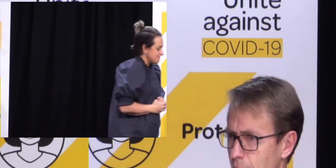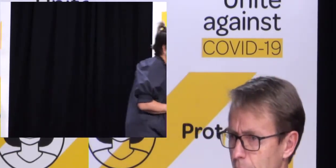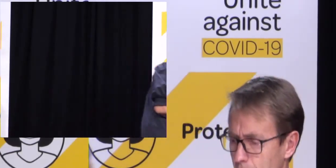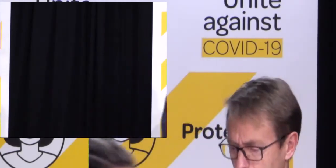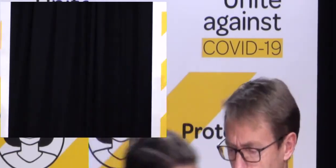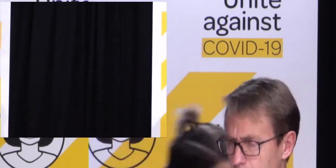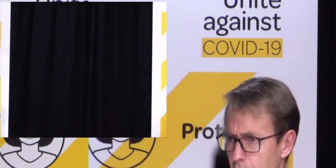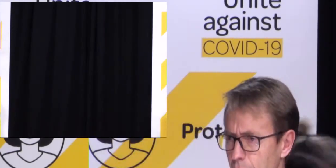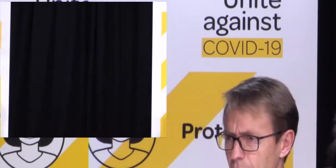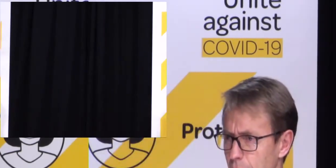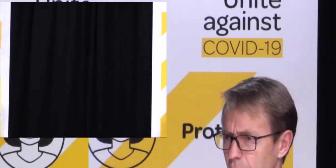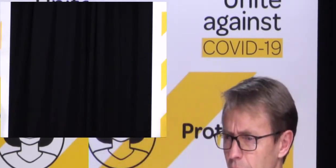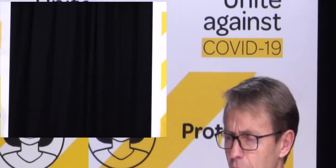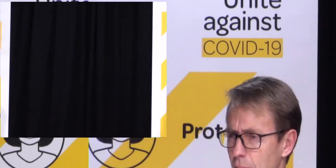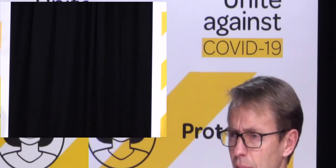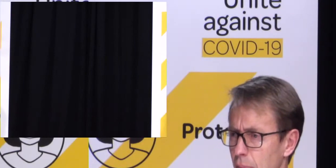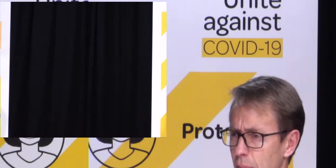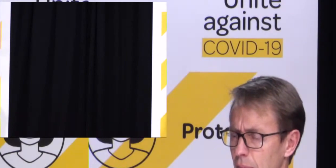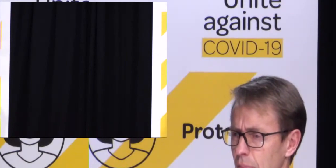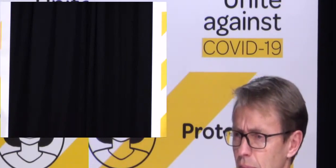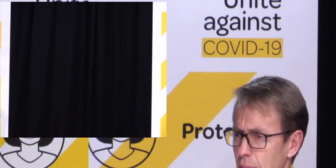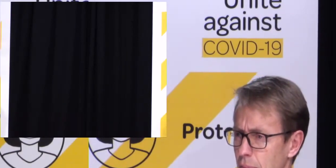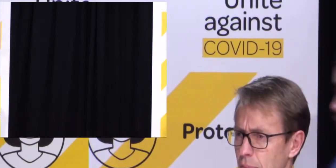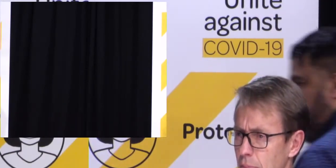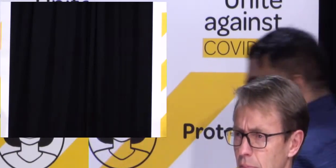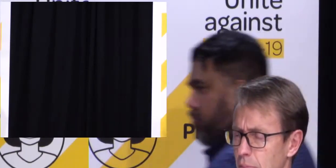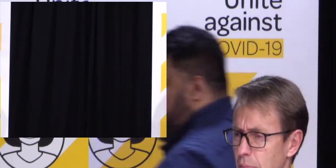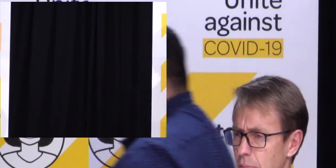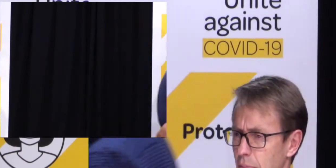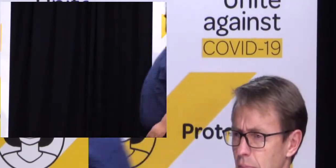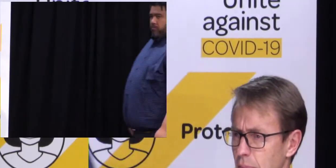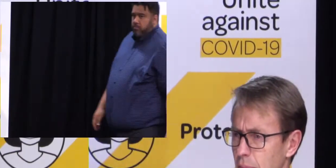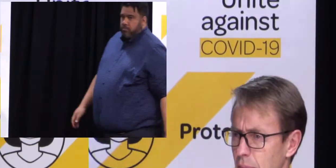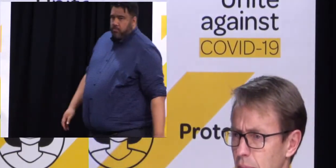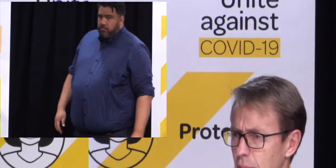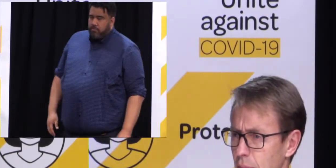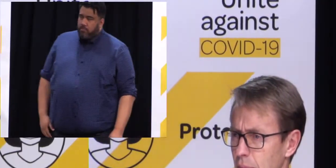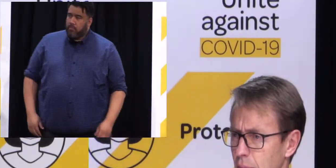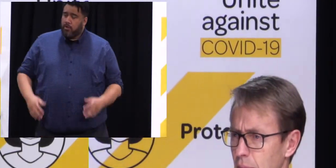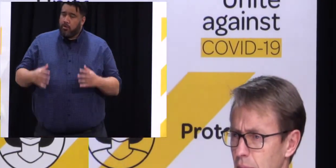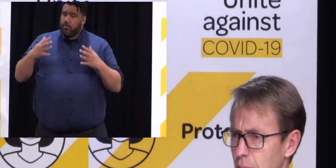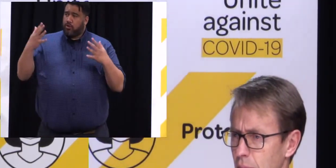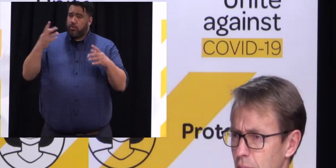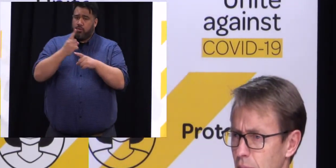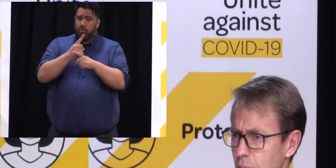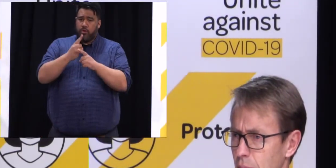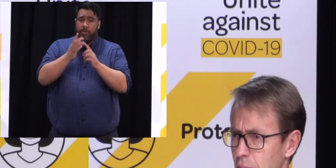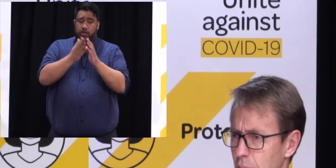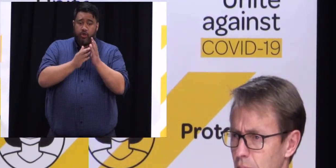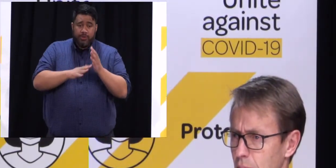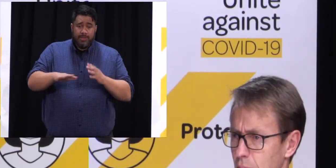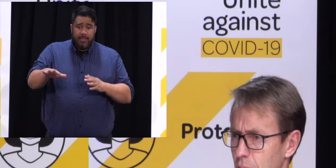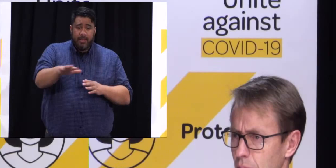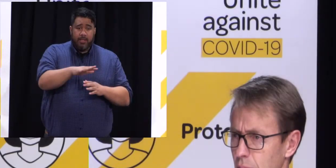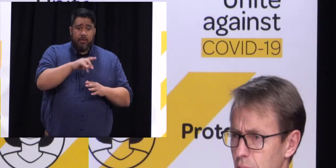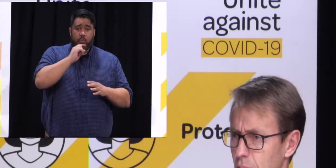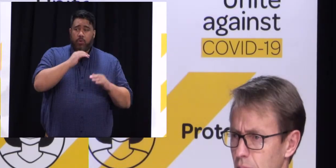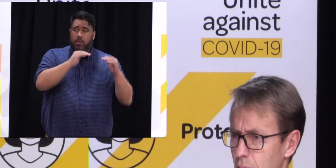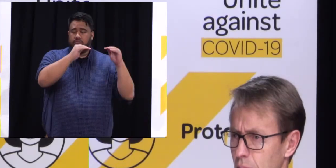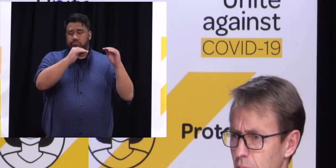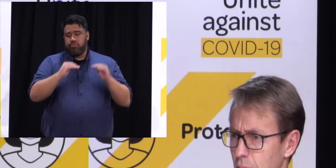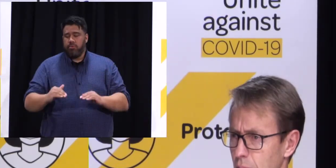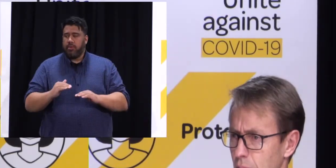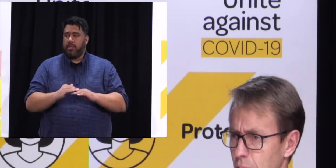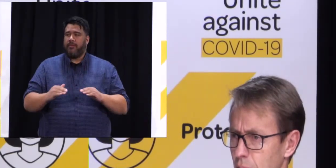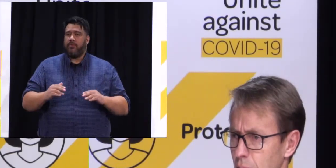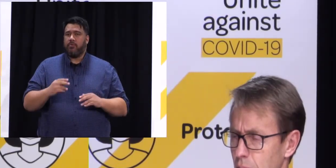Jo. When you review whether the rest of the country might come out of level 4 lockdown, can you give any certainty around whether that would definitely be a step down